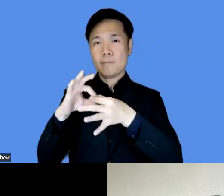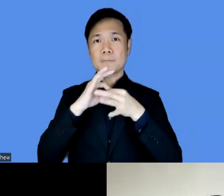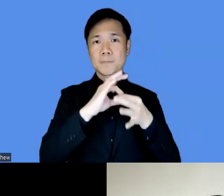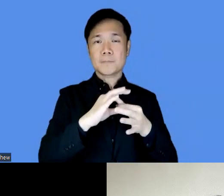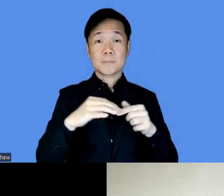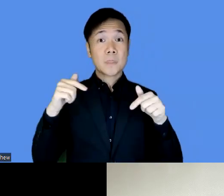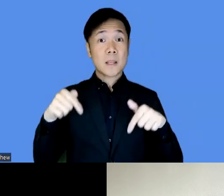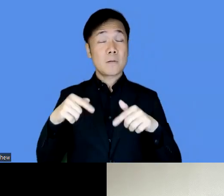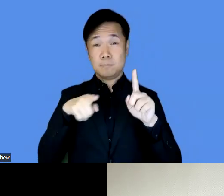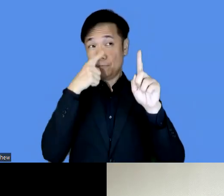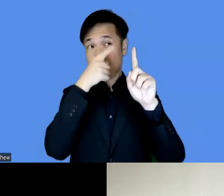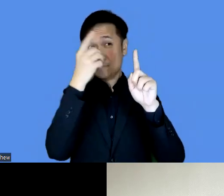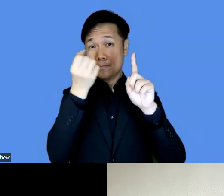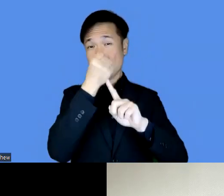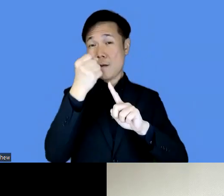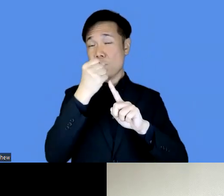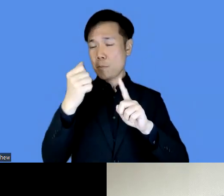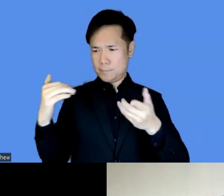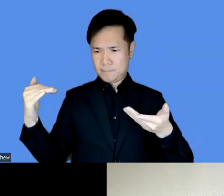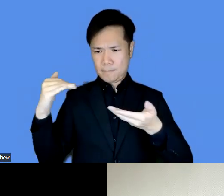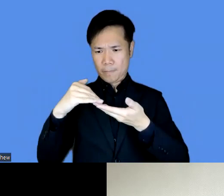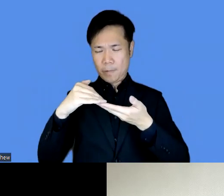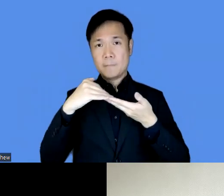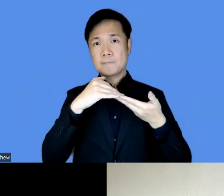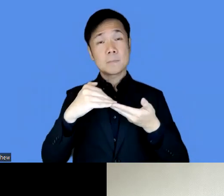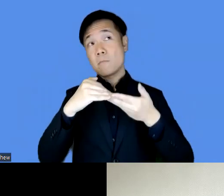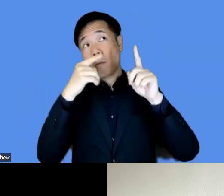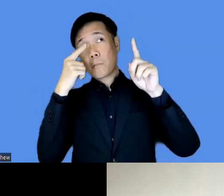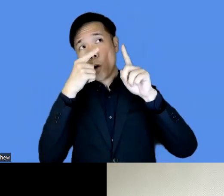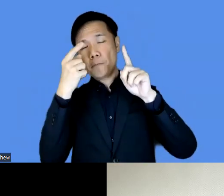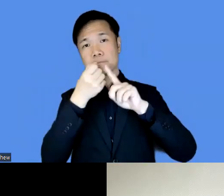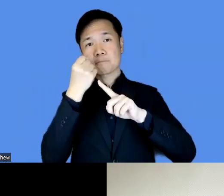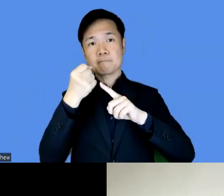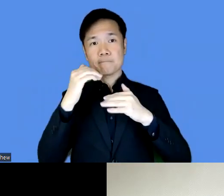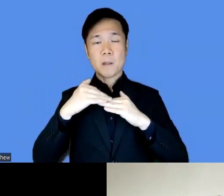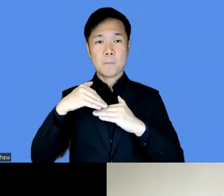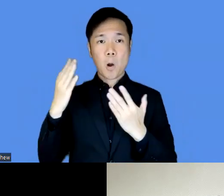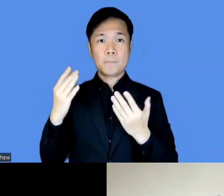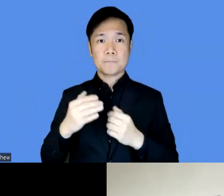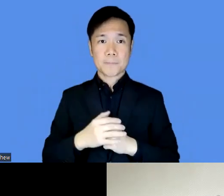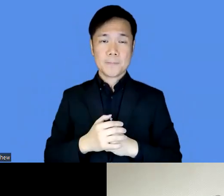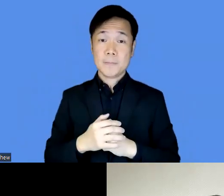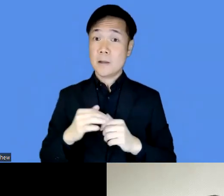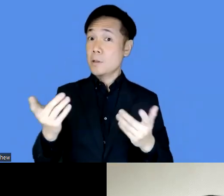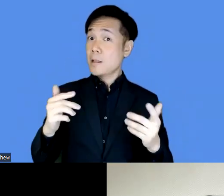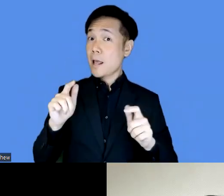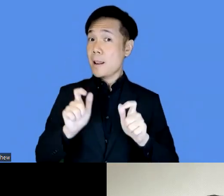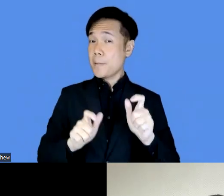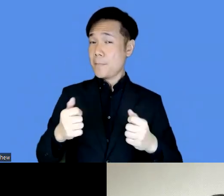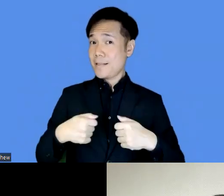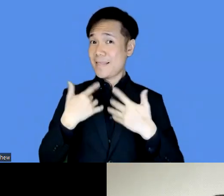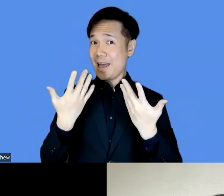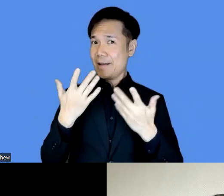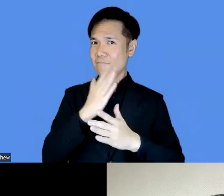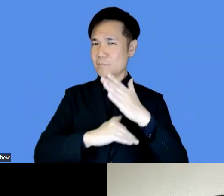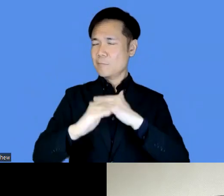be going hand in hand with it so as to improve the potential of the people with disabilities and provide a better